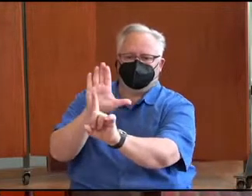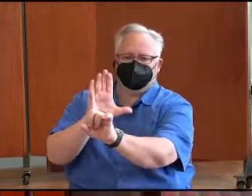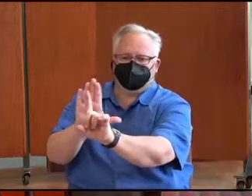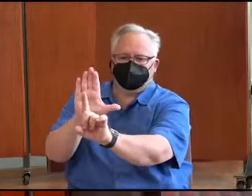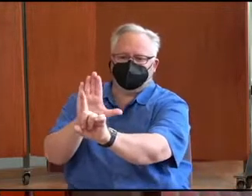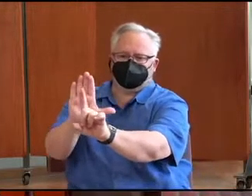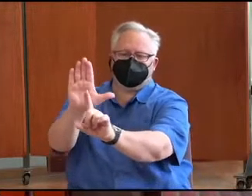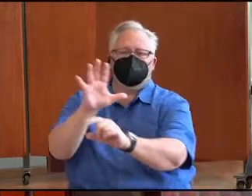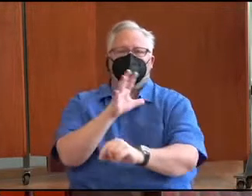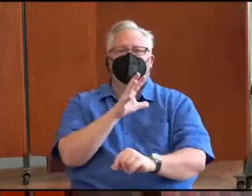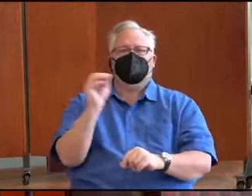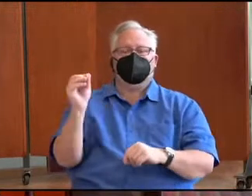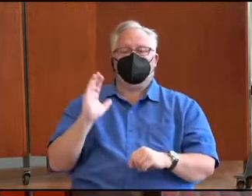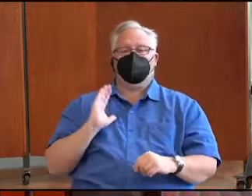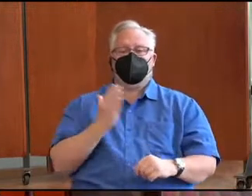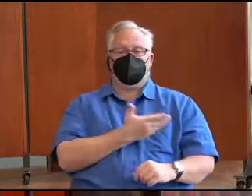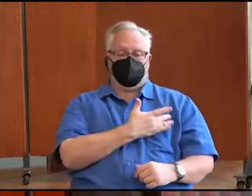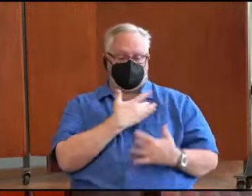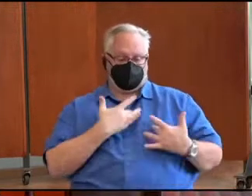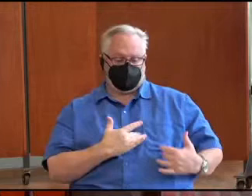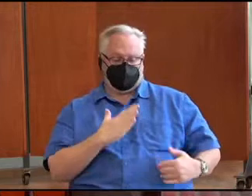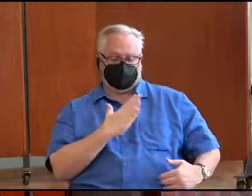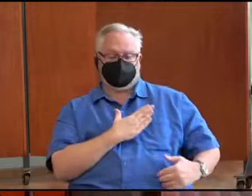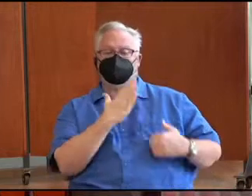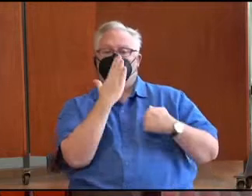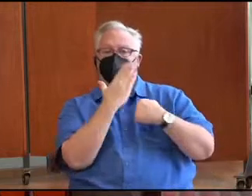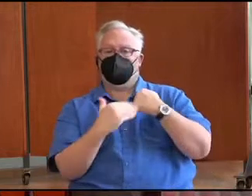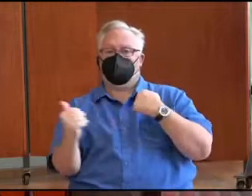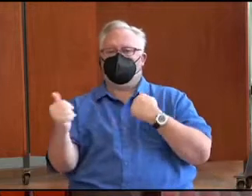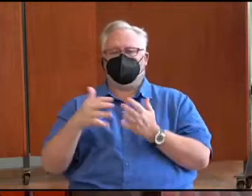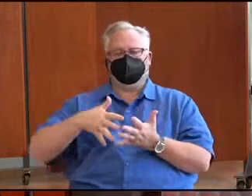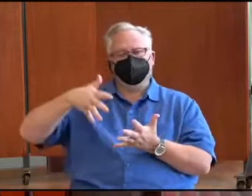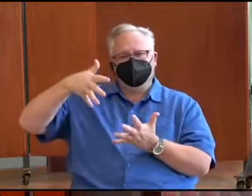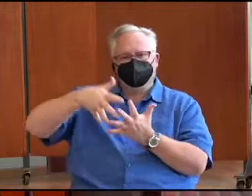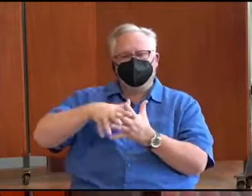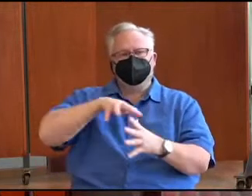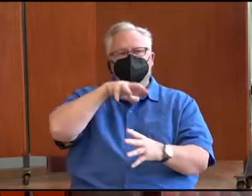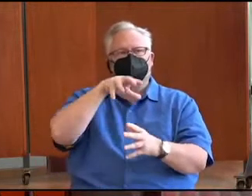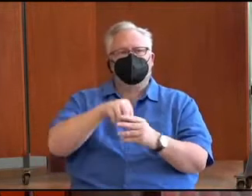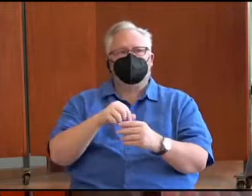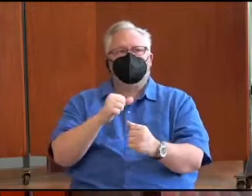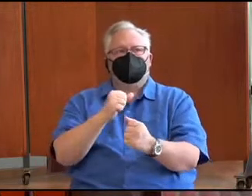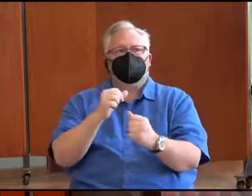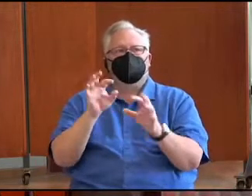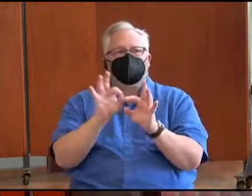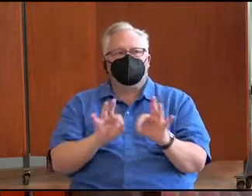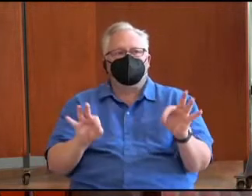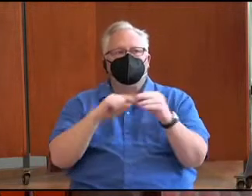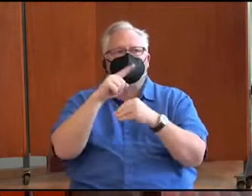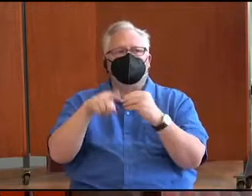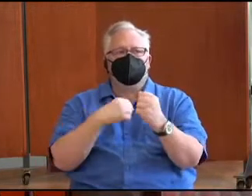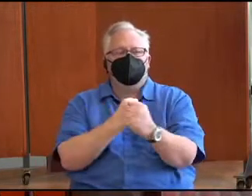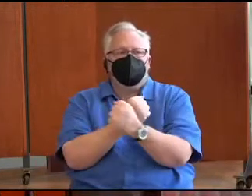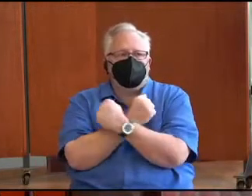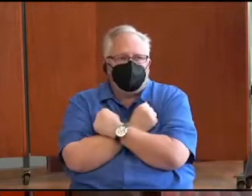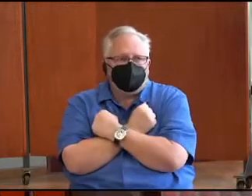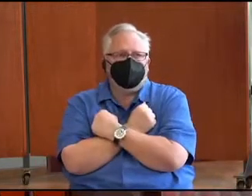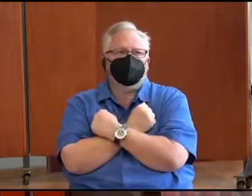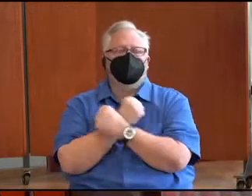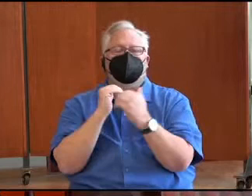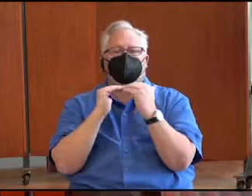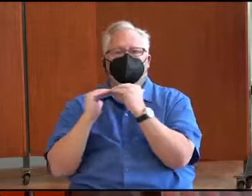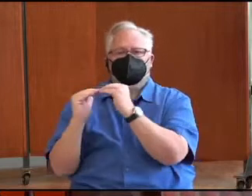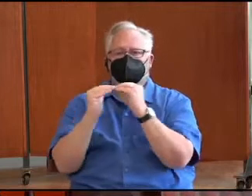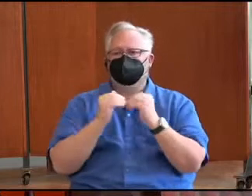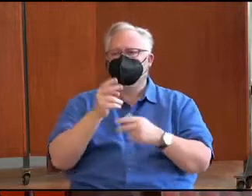and the calling of our hearts rooted in our values of love and justice. Keep